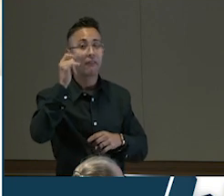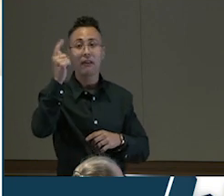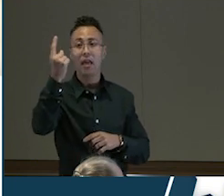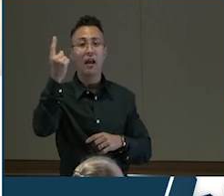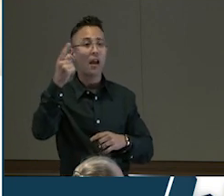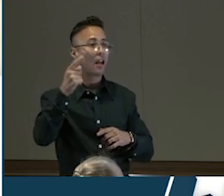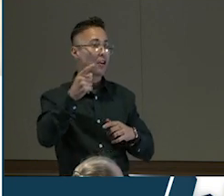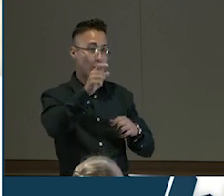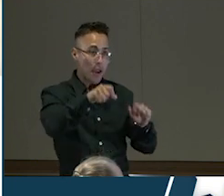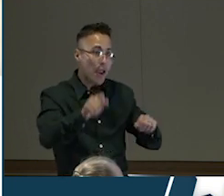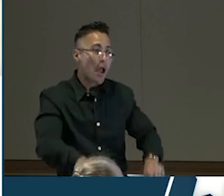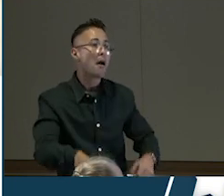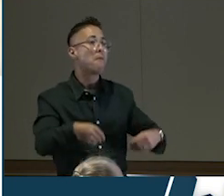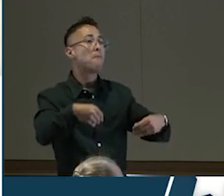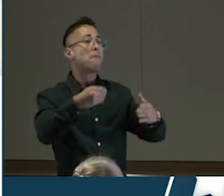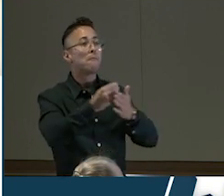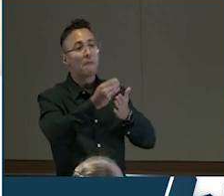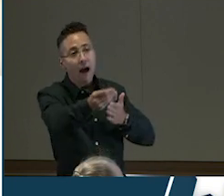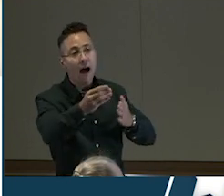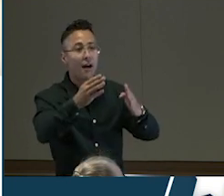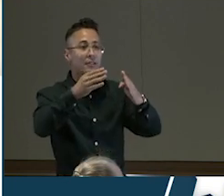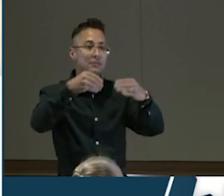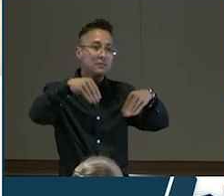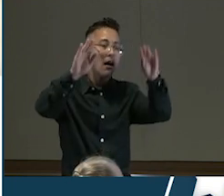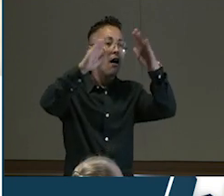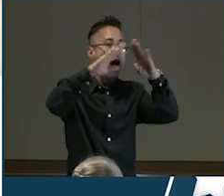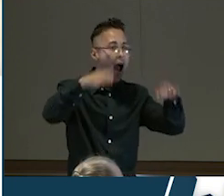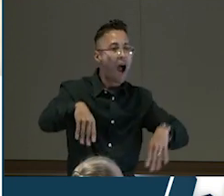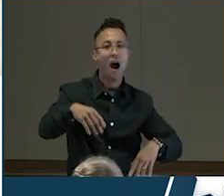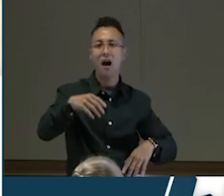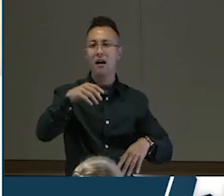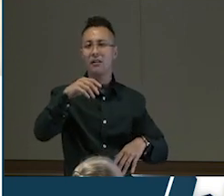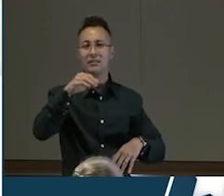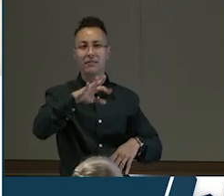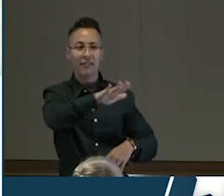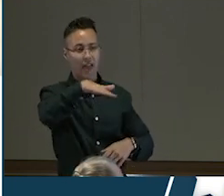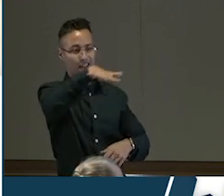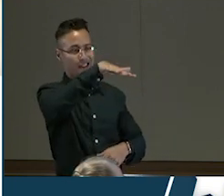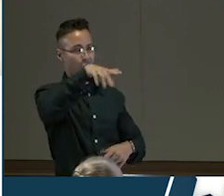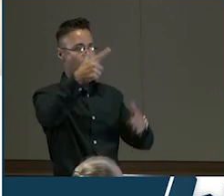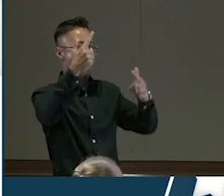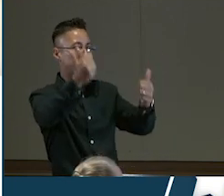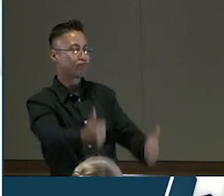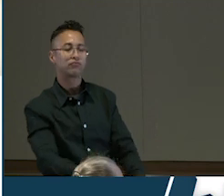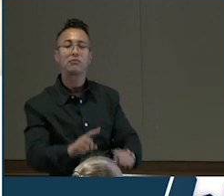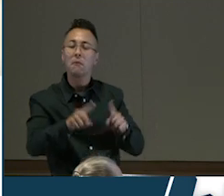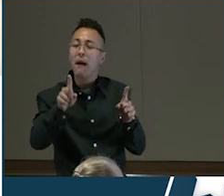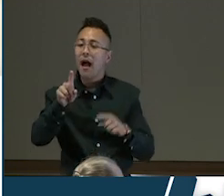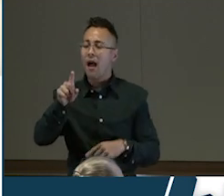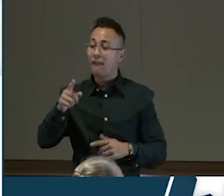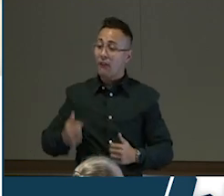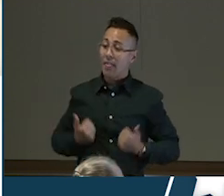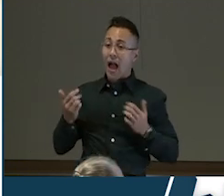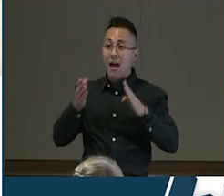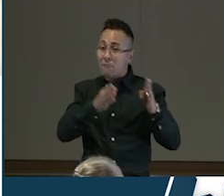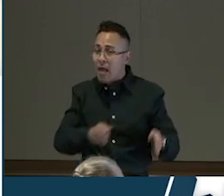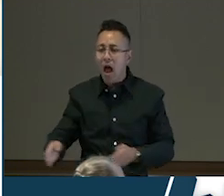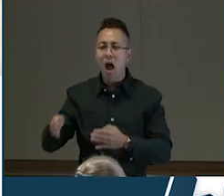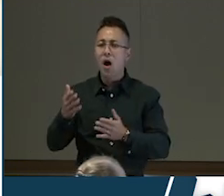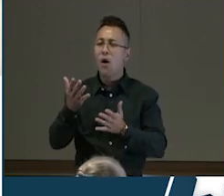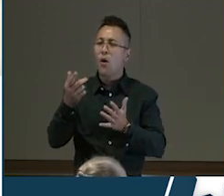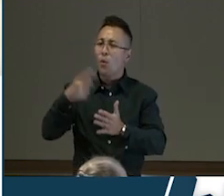if the neighborhood isn't as good as it used to be, right? But as far as life plan and what you really want to be protected in those